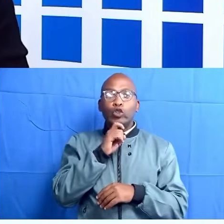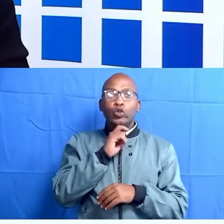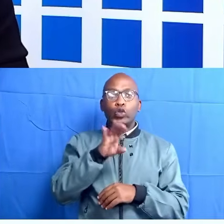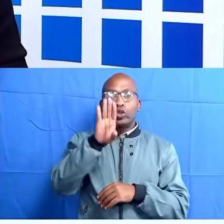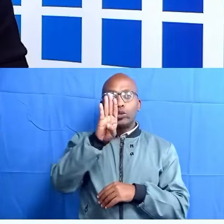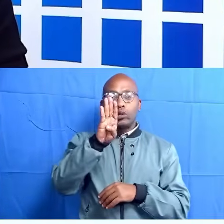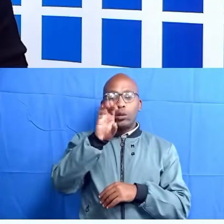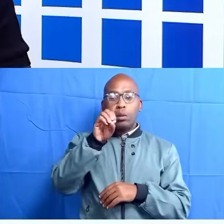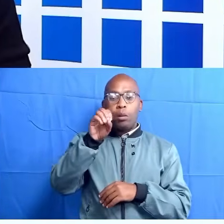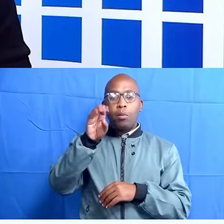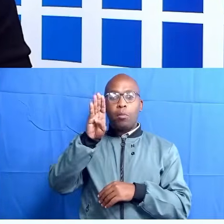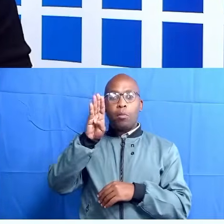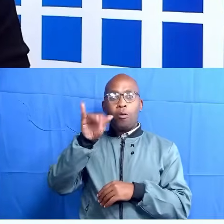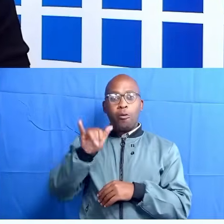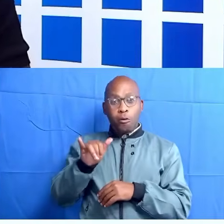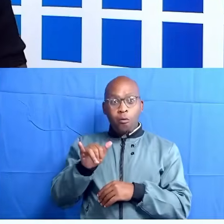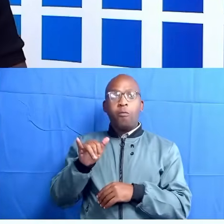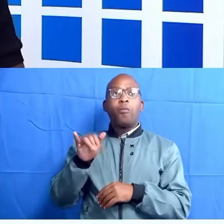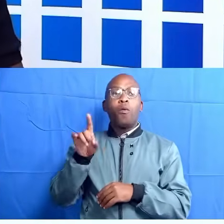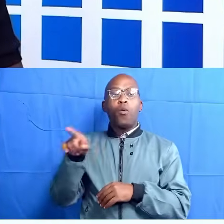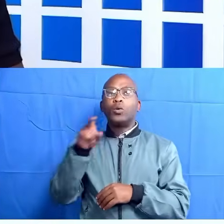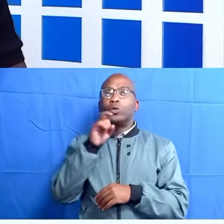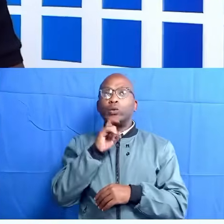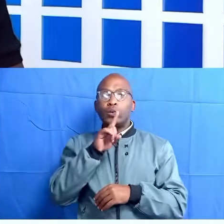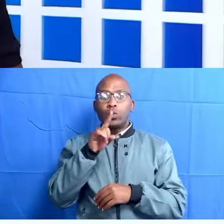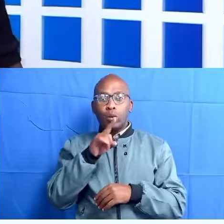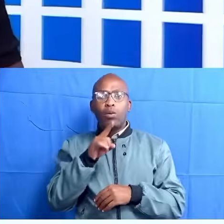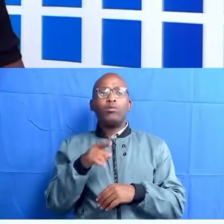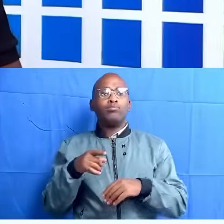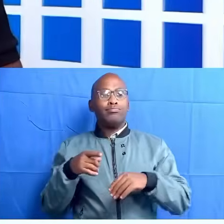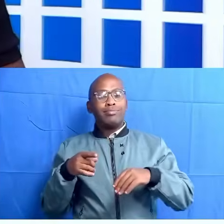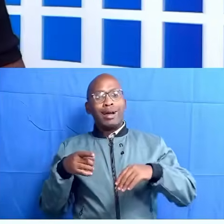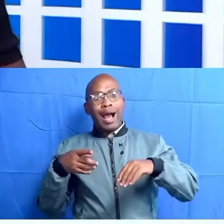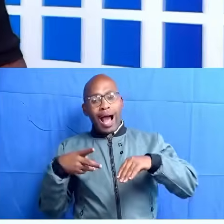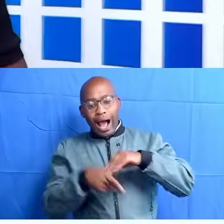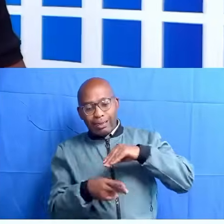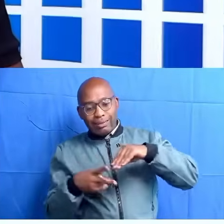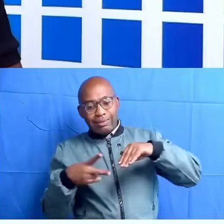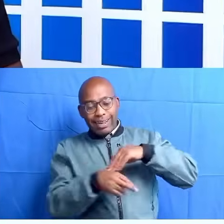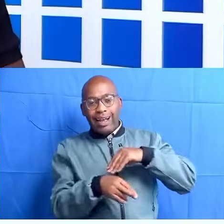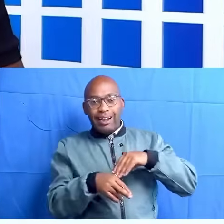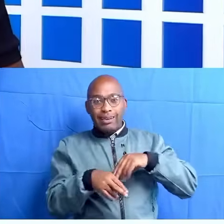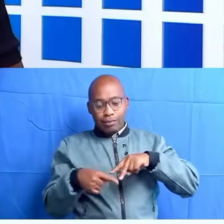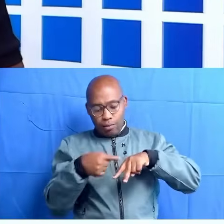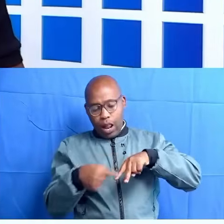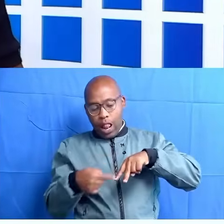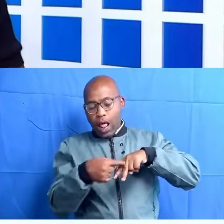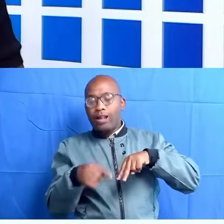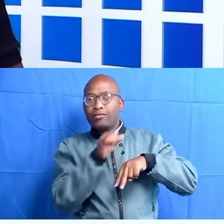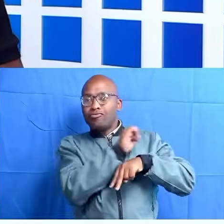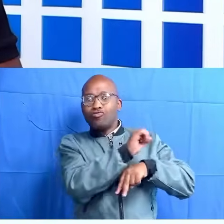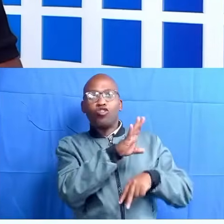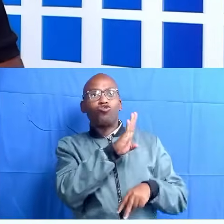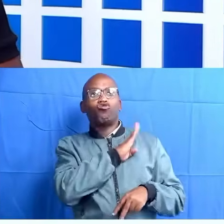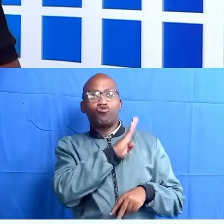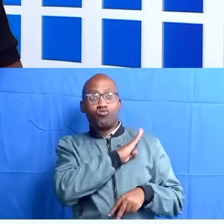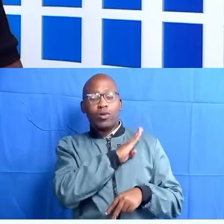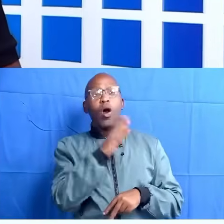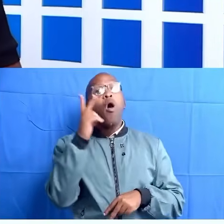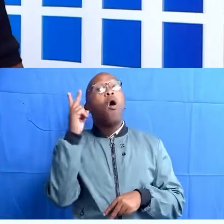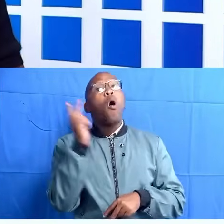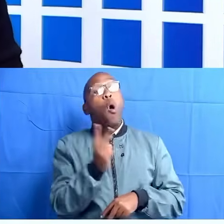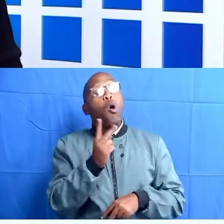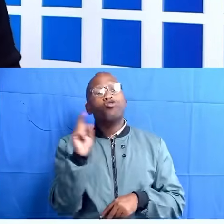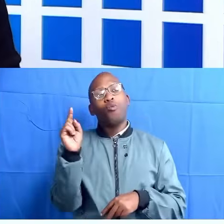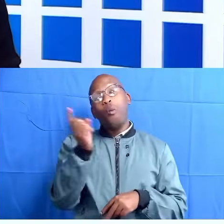by poisonous pythons. And that created a lot of fear to the people of America, or to the